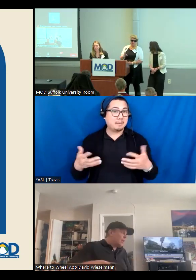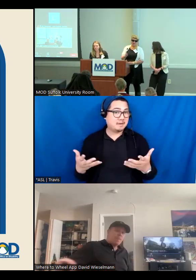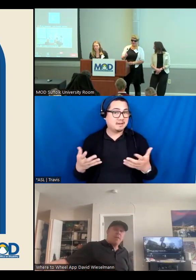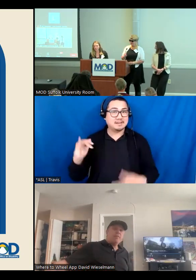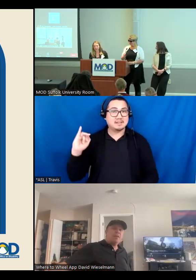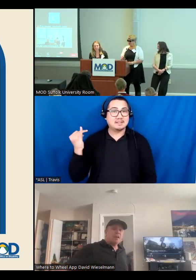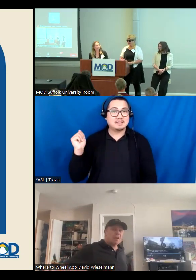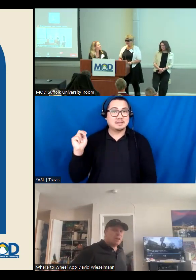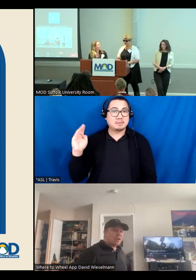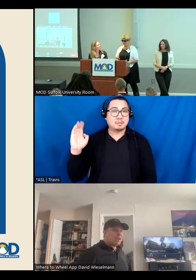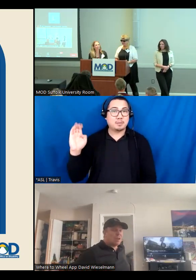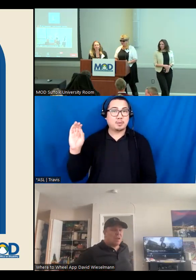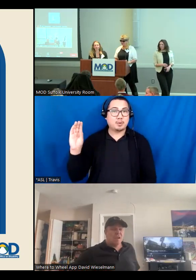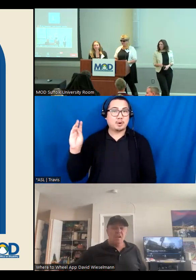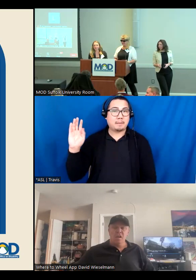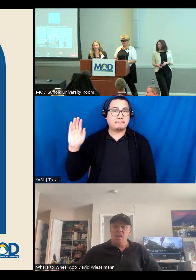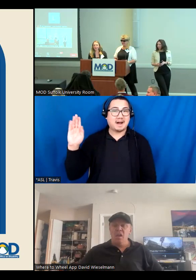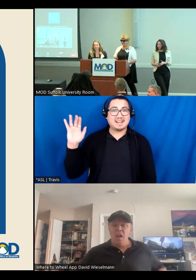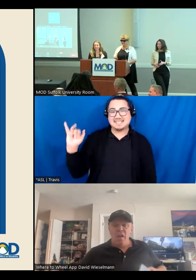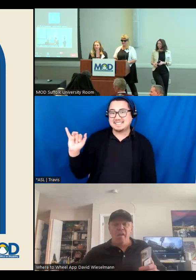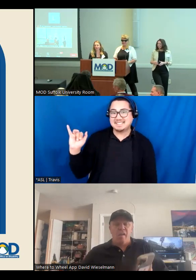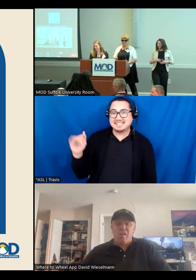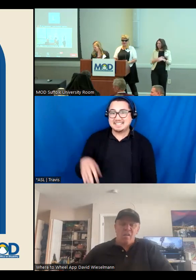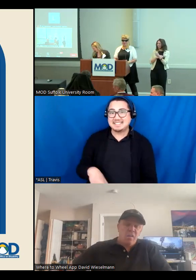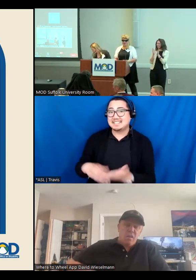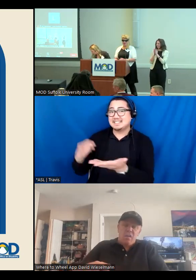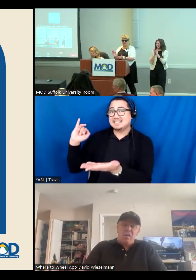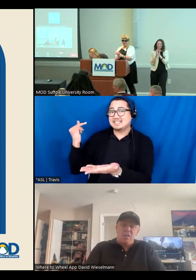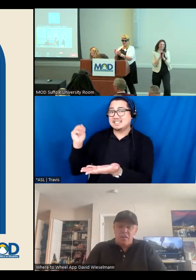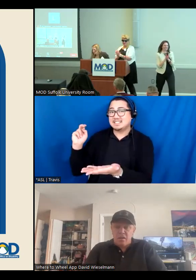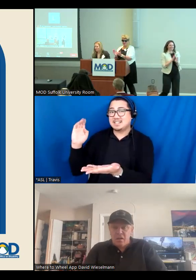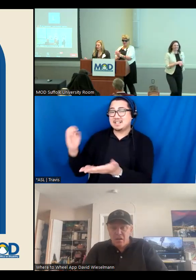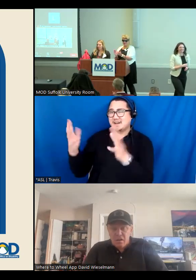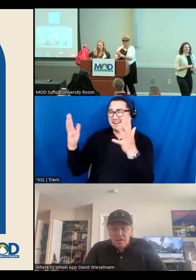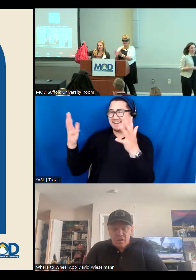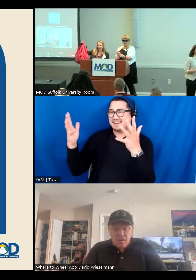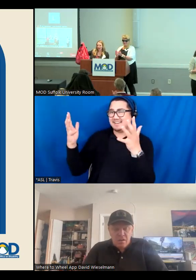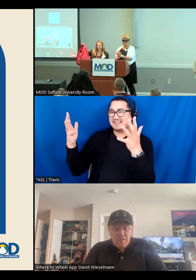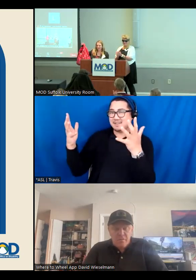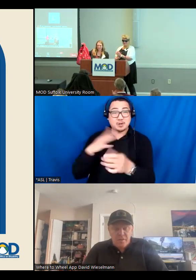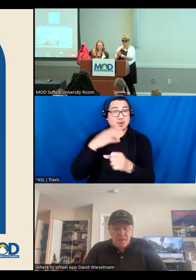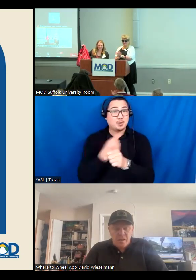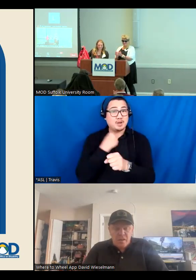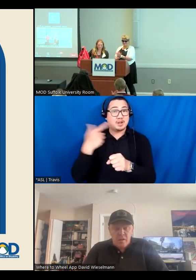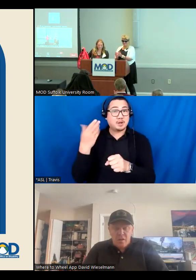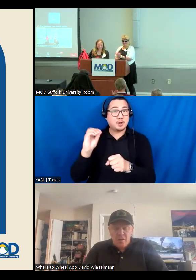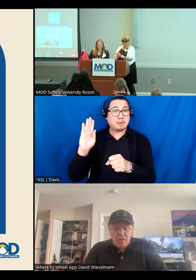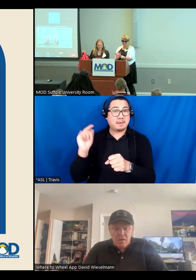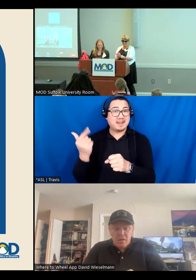Janice Morabasi. Janice. You still here? Yeah. Janice, you win a go bag.